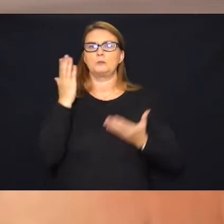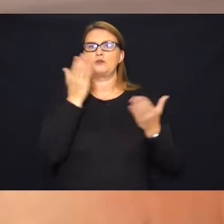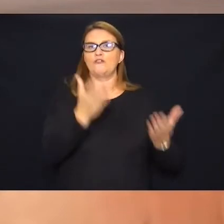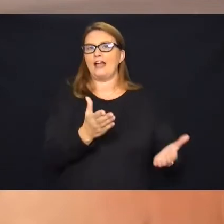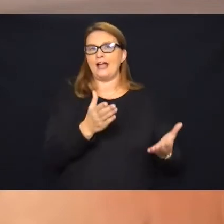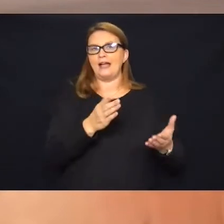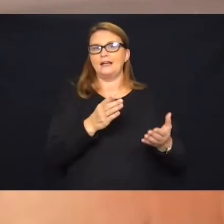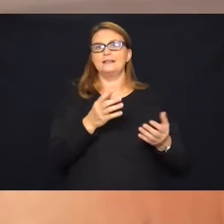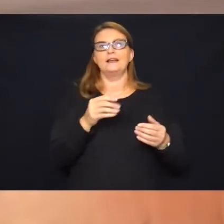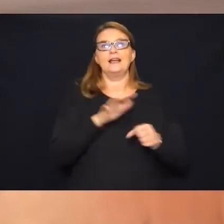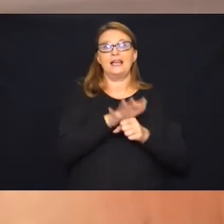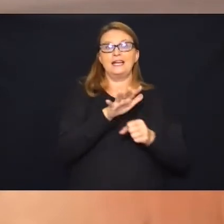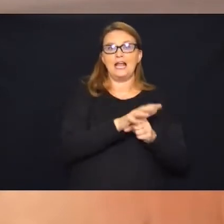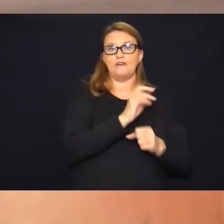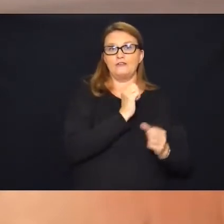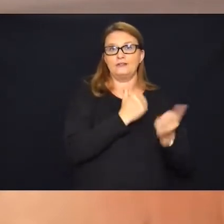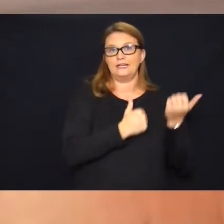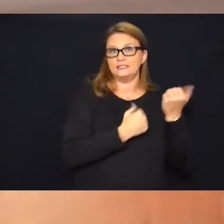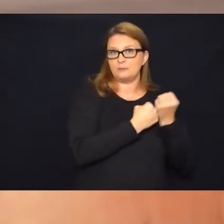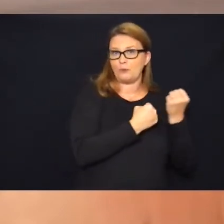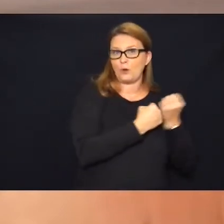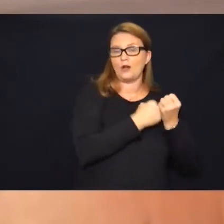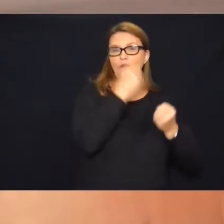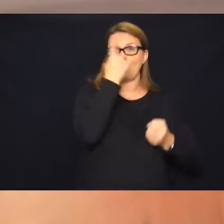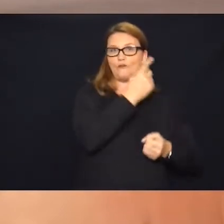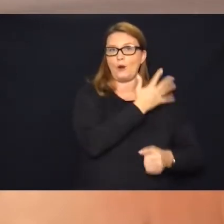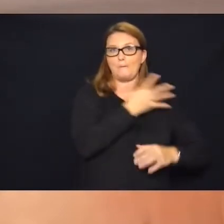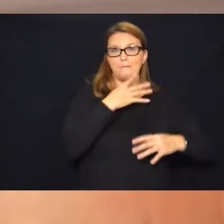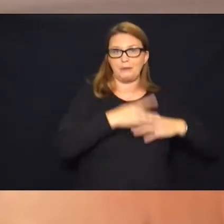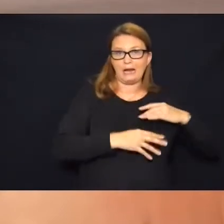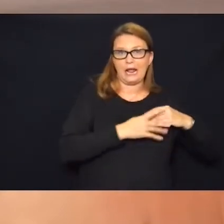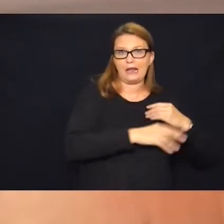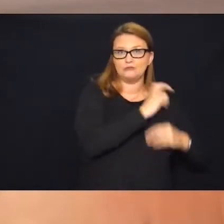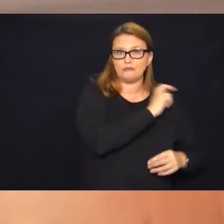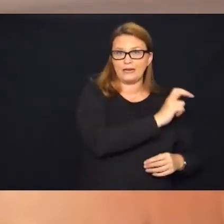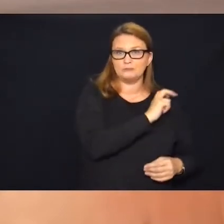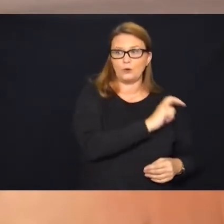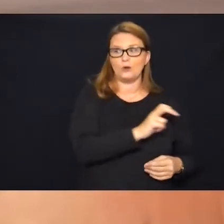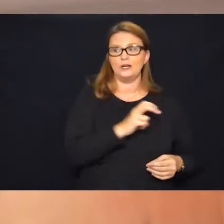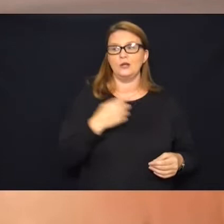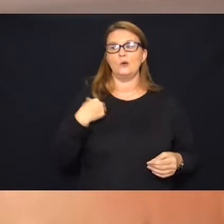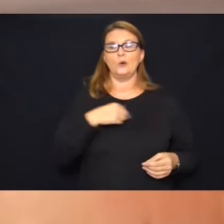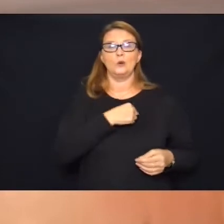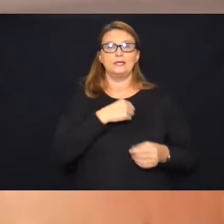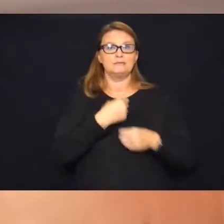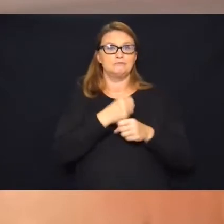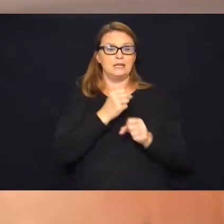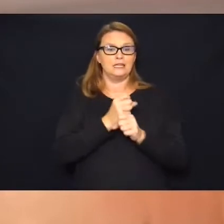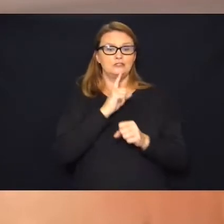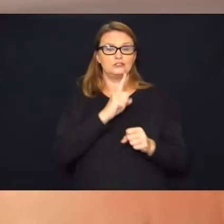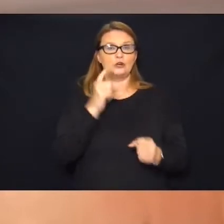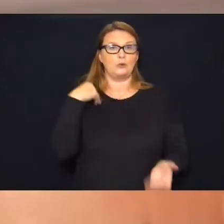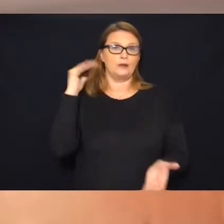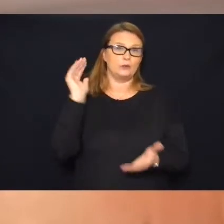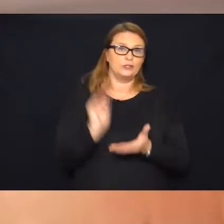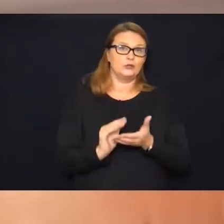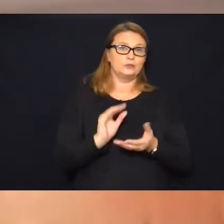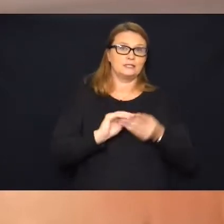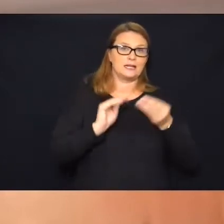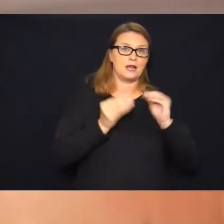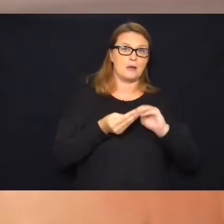blood transport. So we continue to look at all the operational things available to us to make sure that we reduce the number